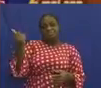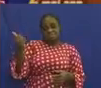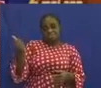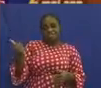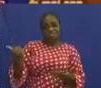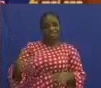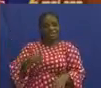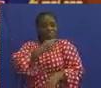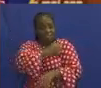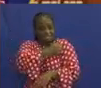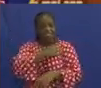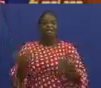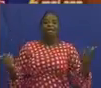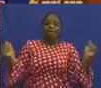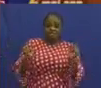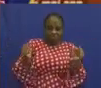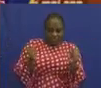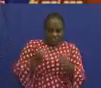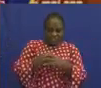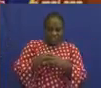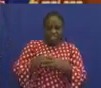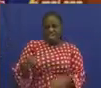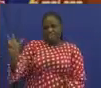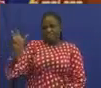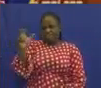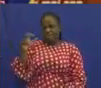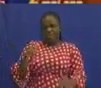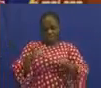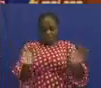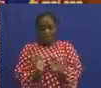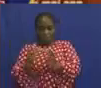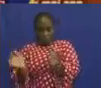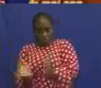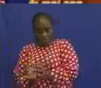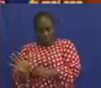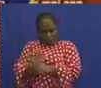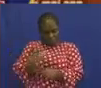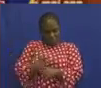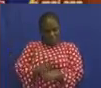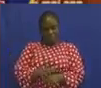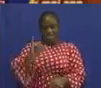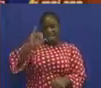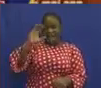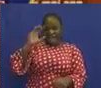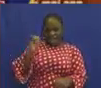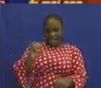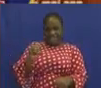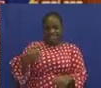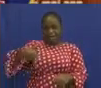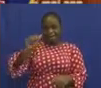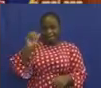vaccine refrigerators, 300 boxes to be filled with ice packs,